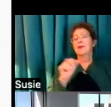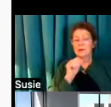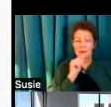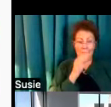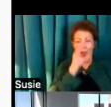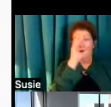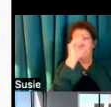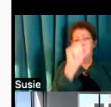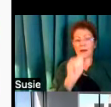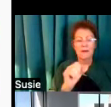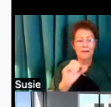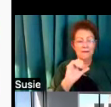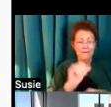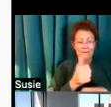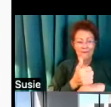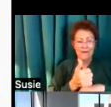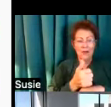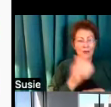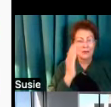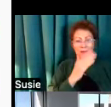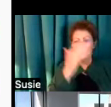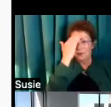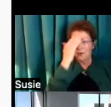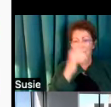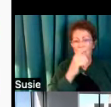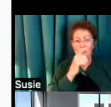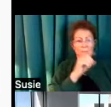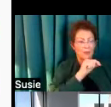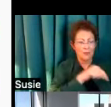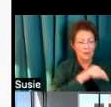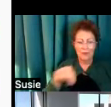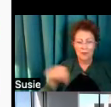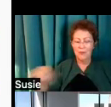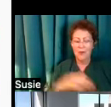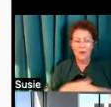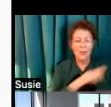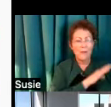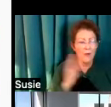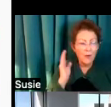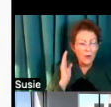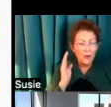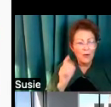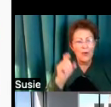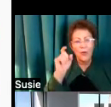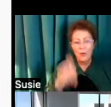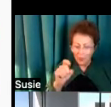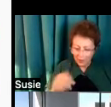the founders don't know who's going to serve in those roles, and you need that to be able to transact between the two